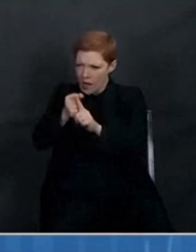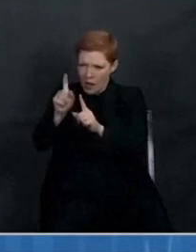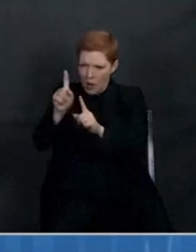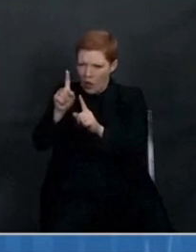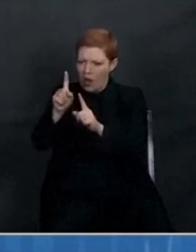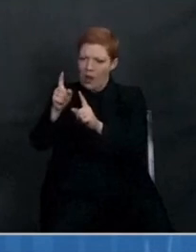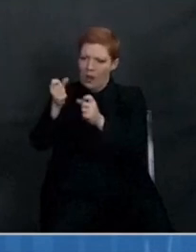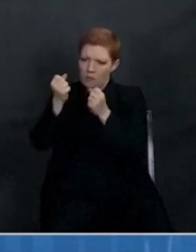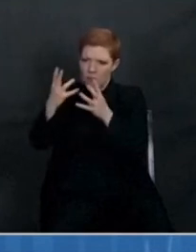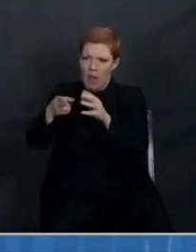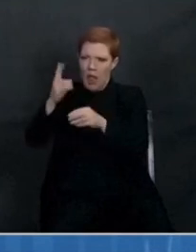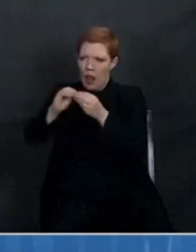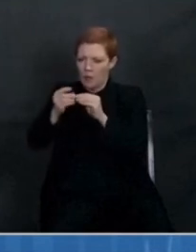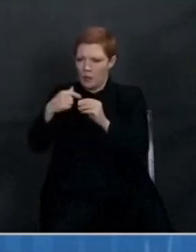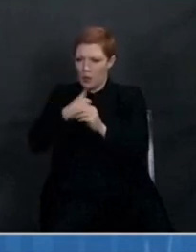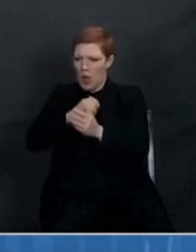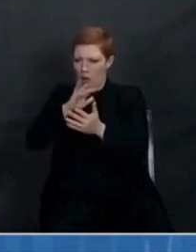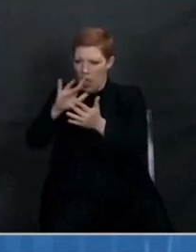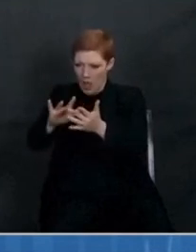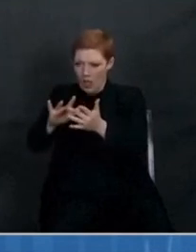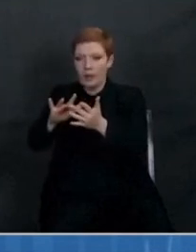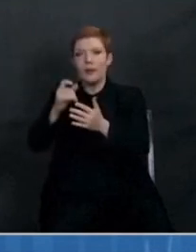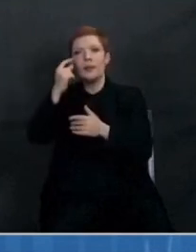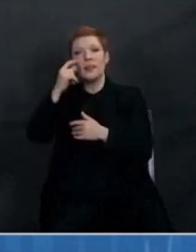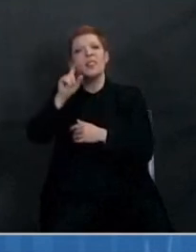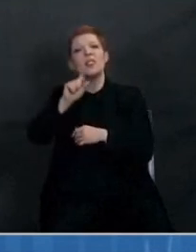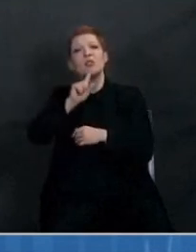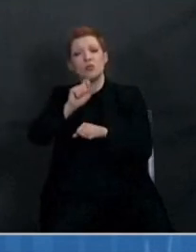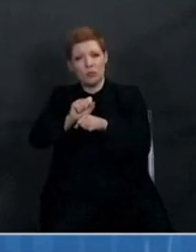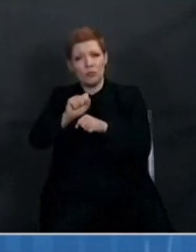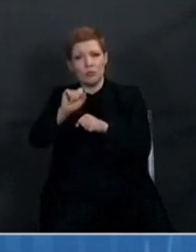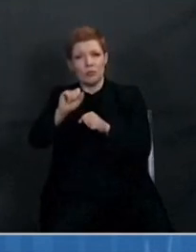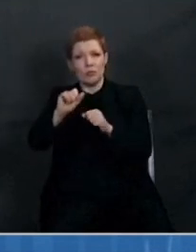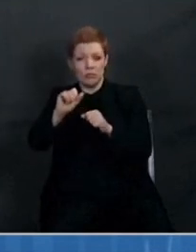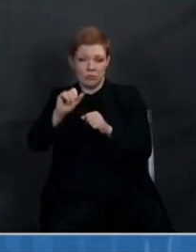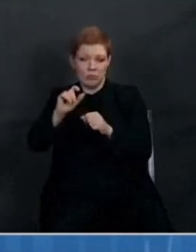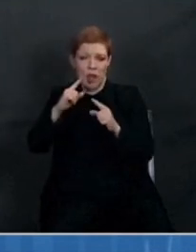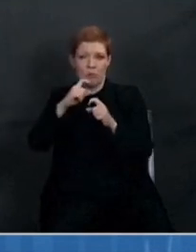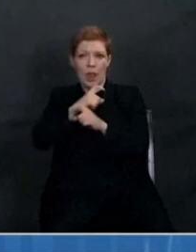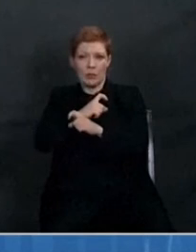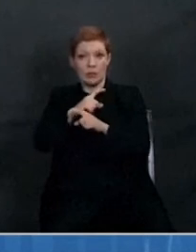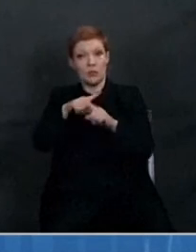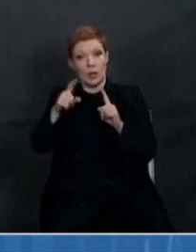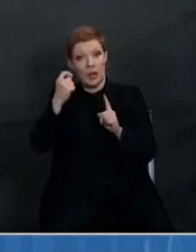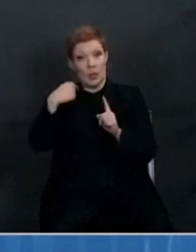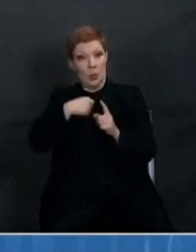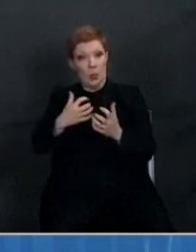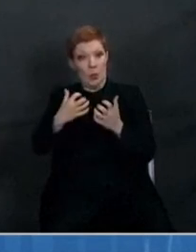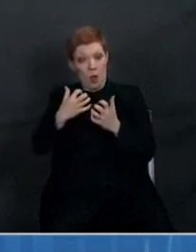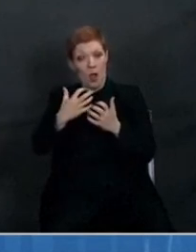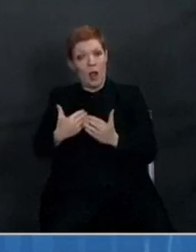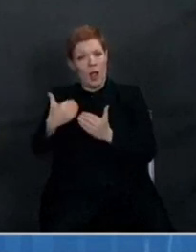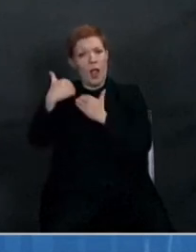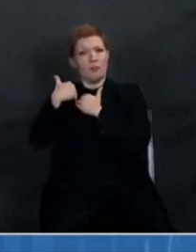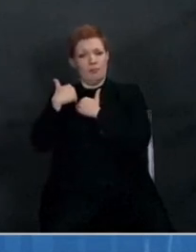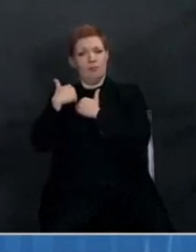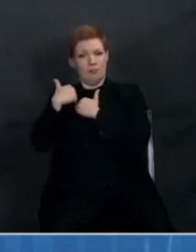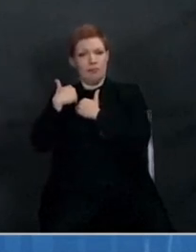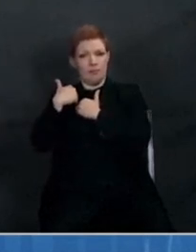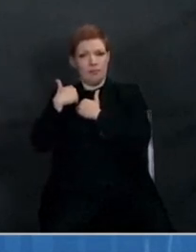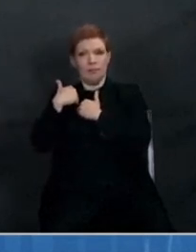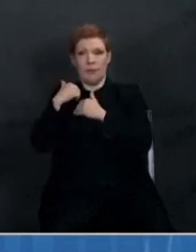people vaccinated. This is complex, but we want to be held accountable. We wanted to use today to set the baseline